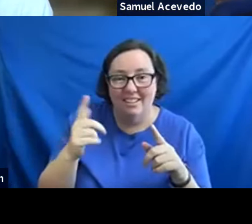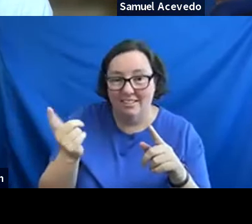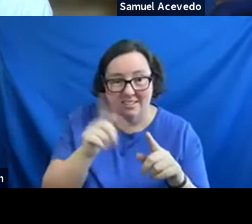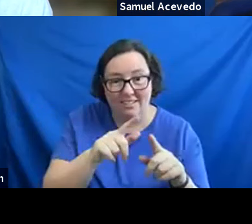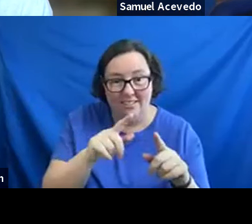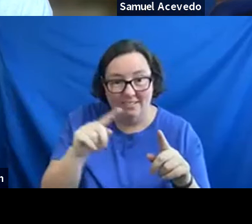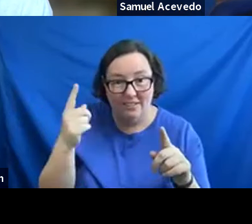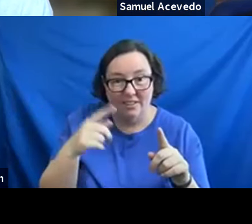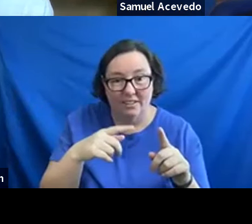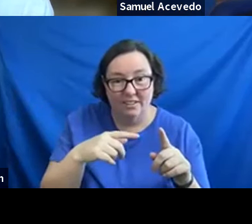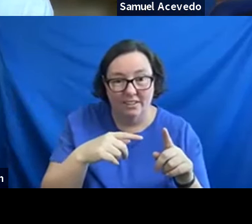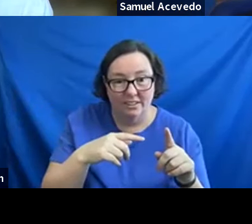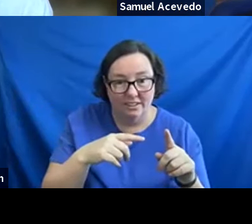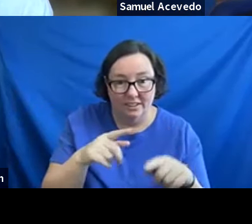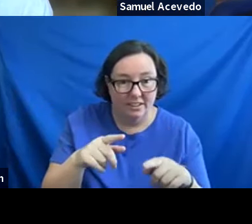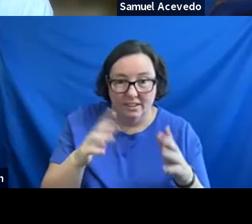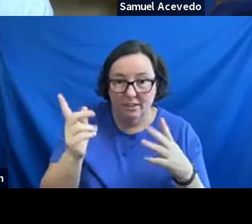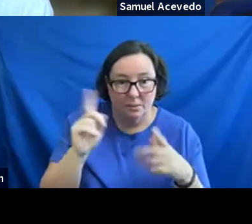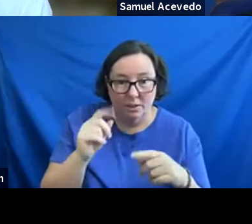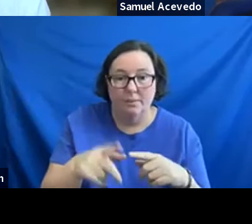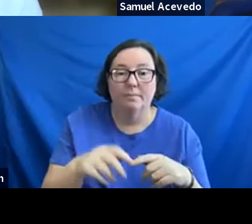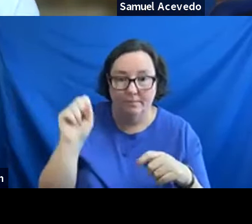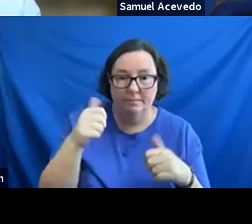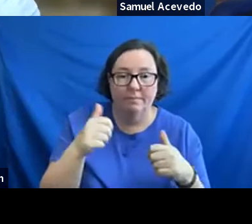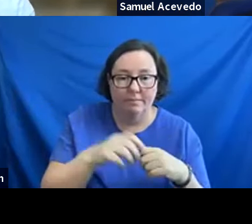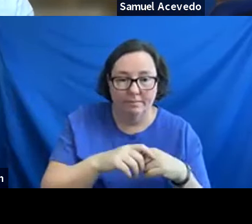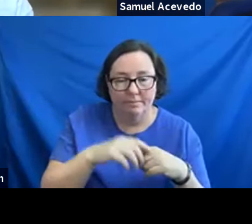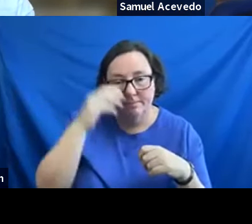first? Dr. Tung? Okay.